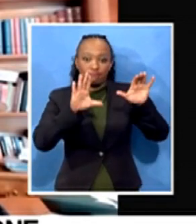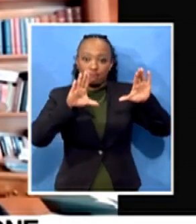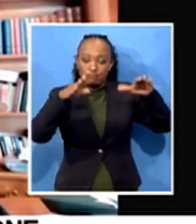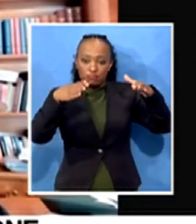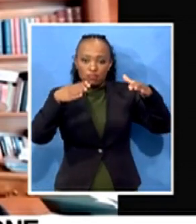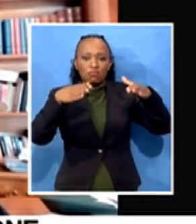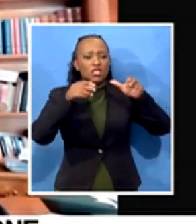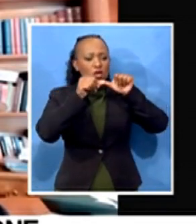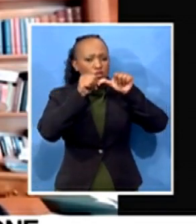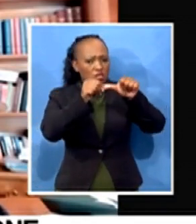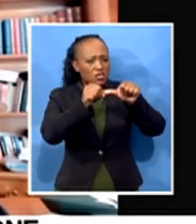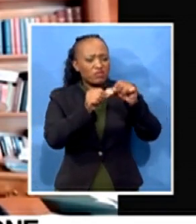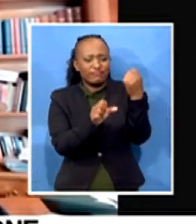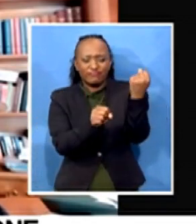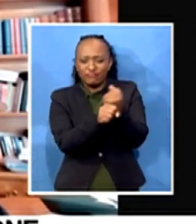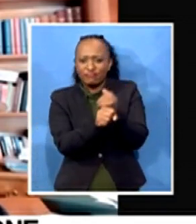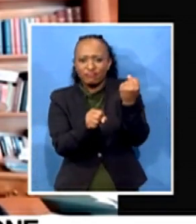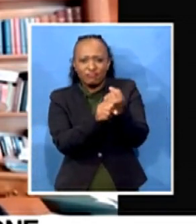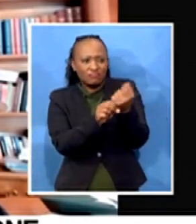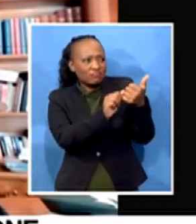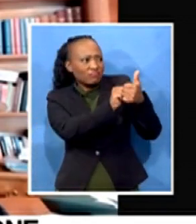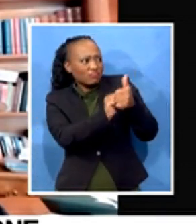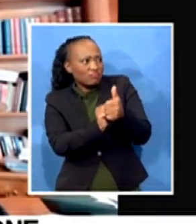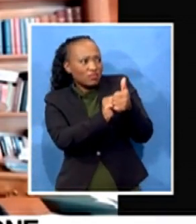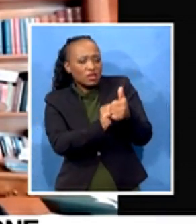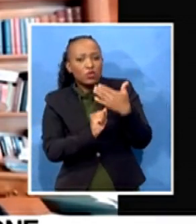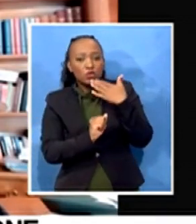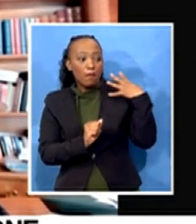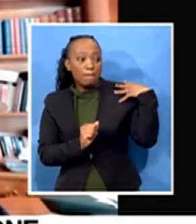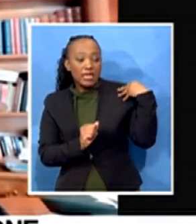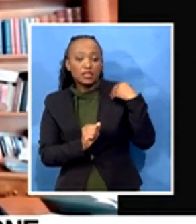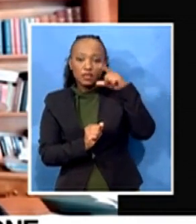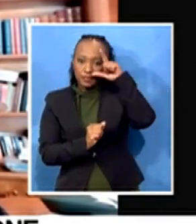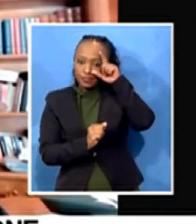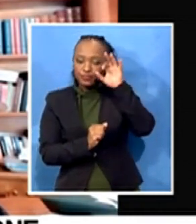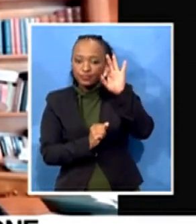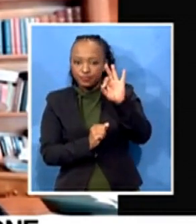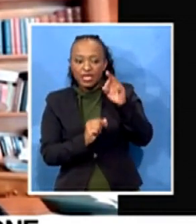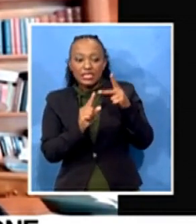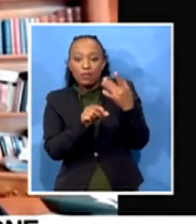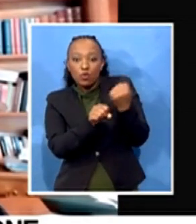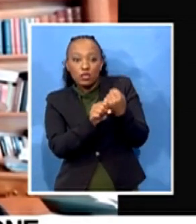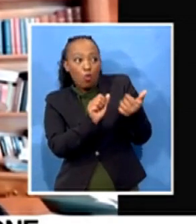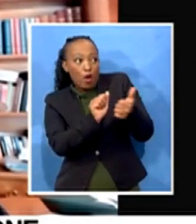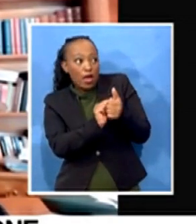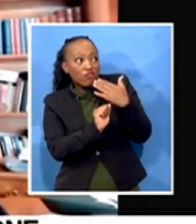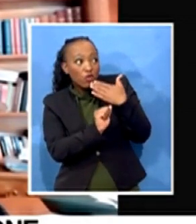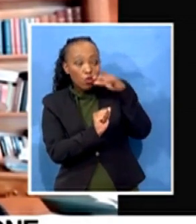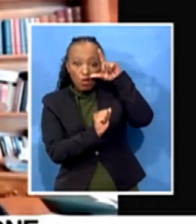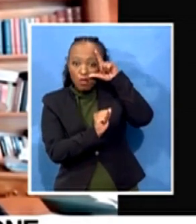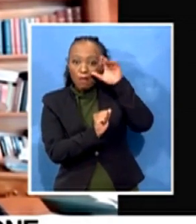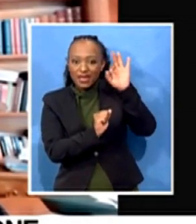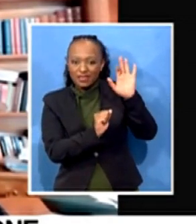Minister Mbalula and his colleagues as we try to ensure that